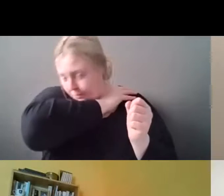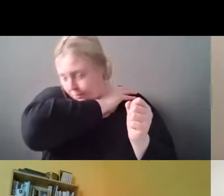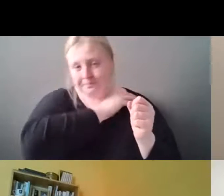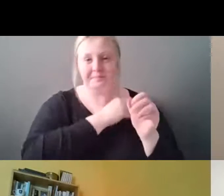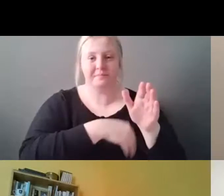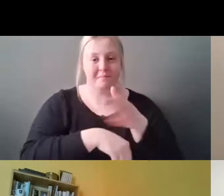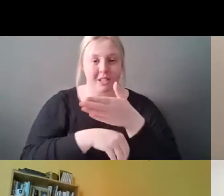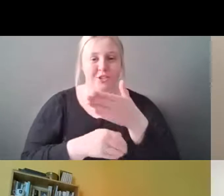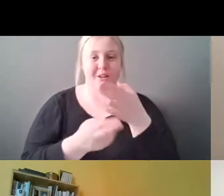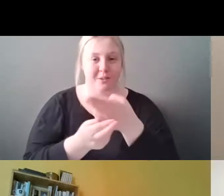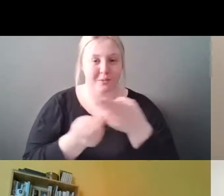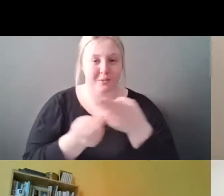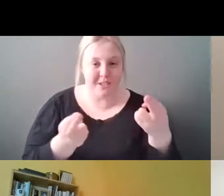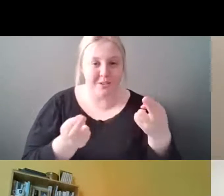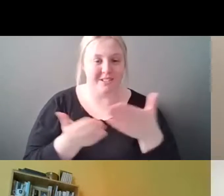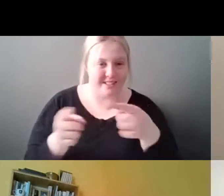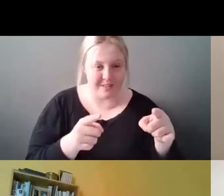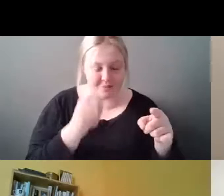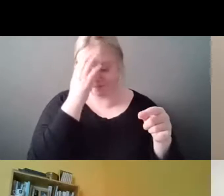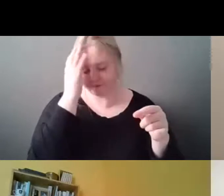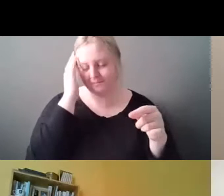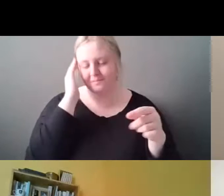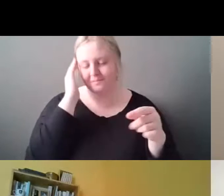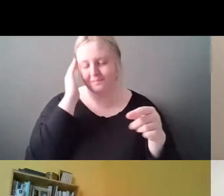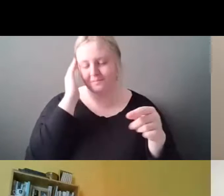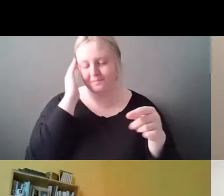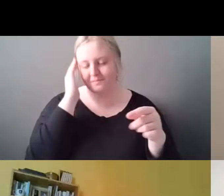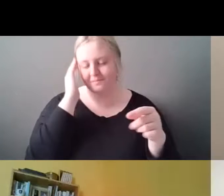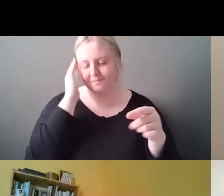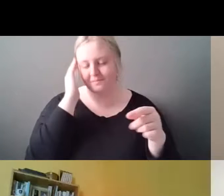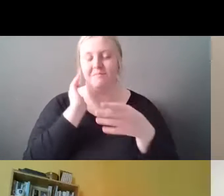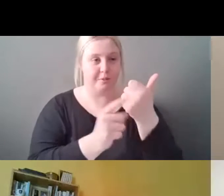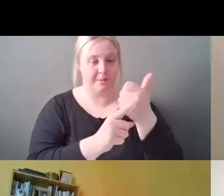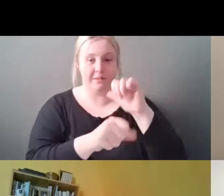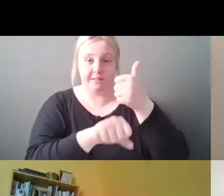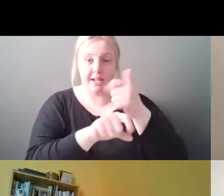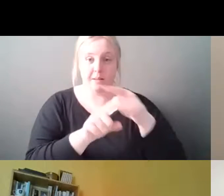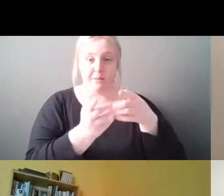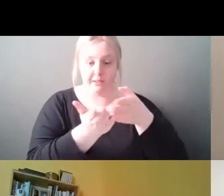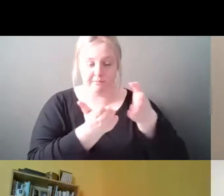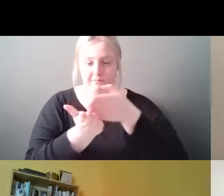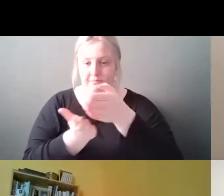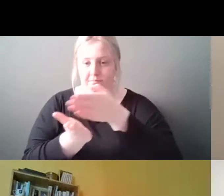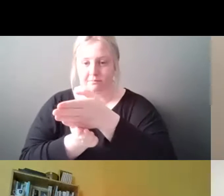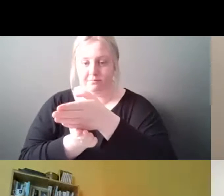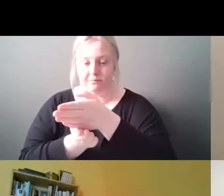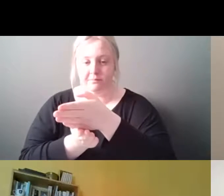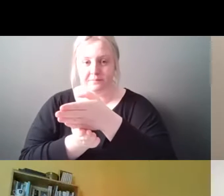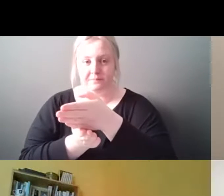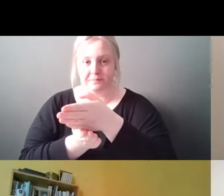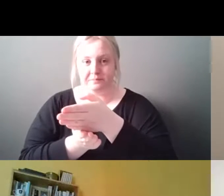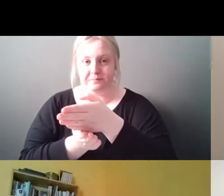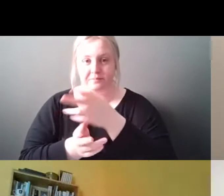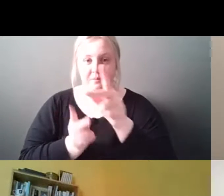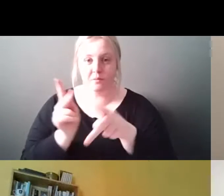comes in. And other ones have, in fact, created these different avenues